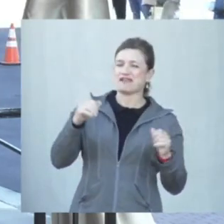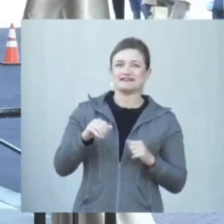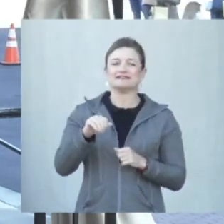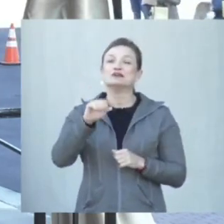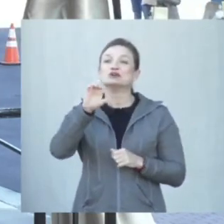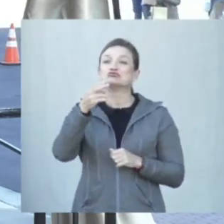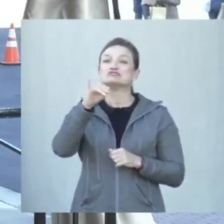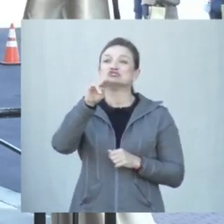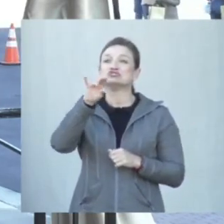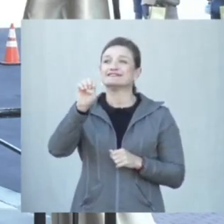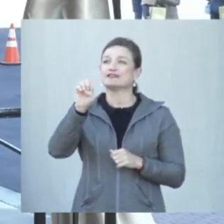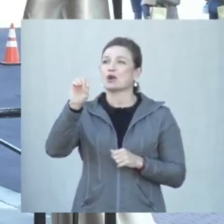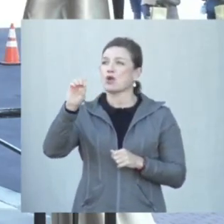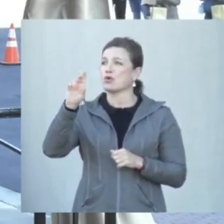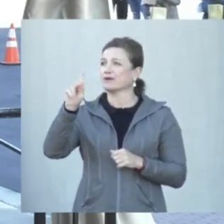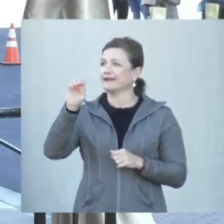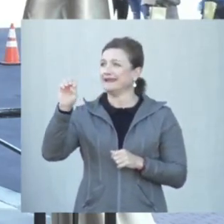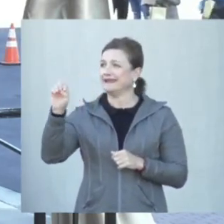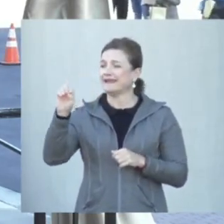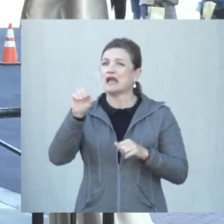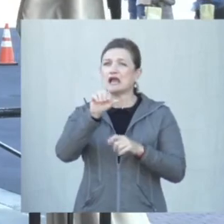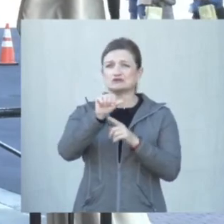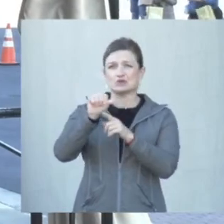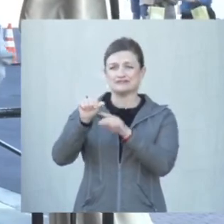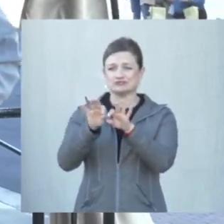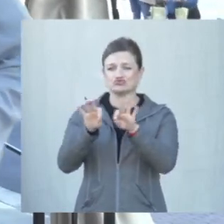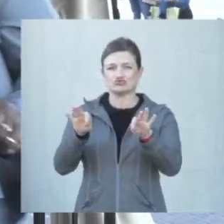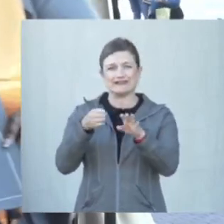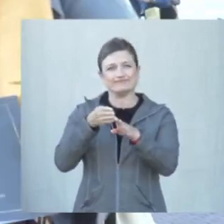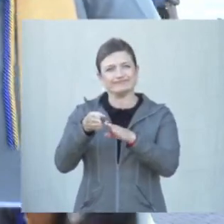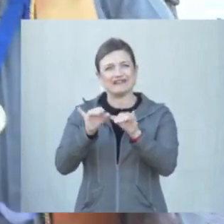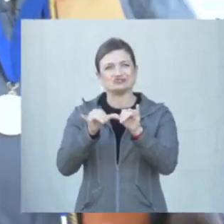Christian O'Keefe, Associate in Engineering.